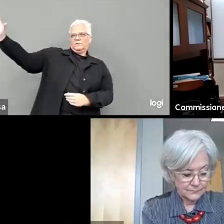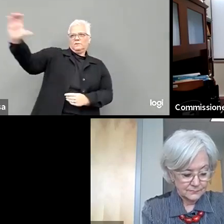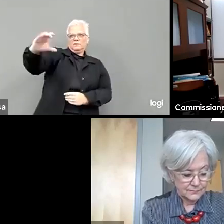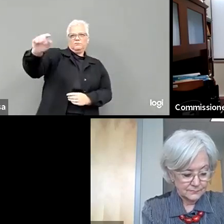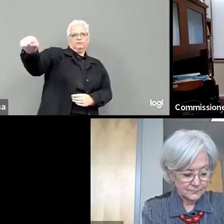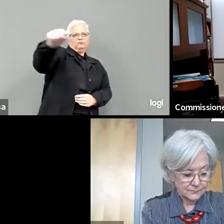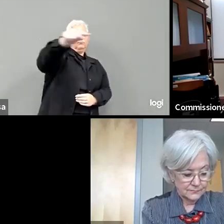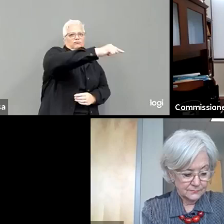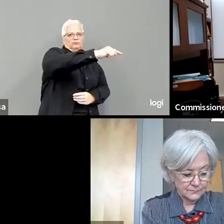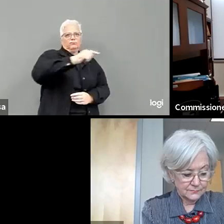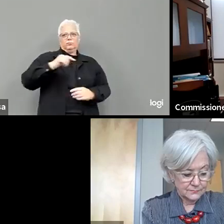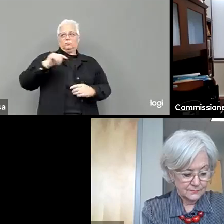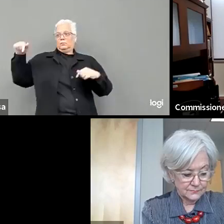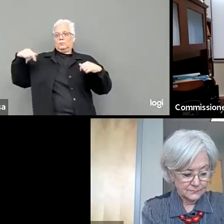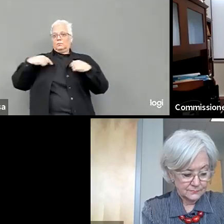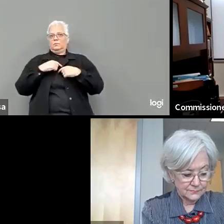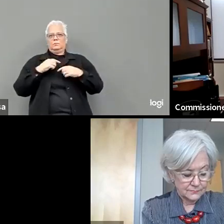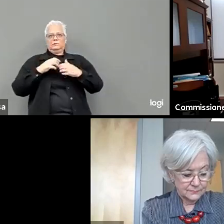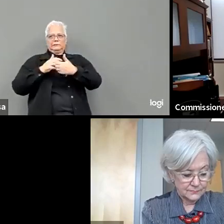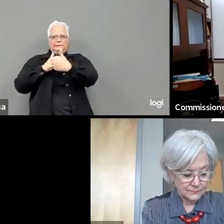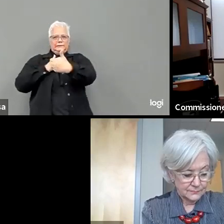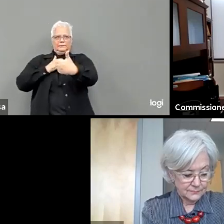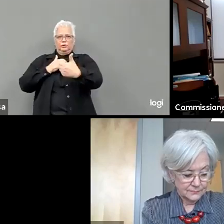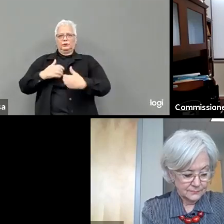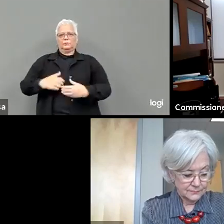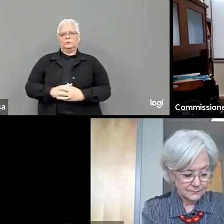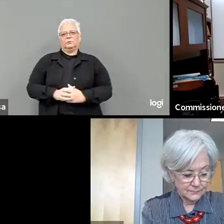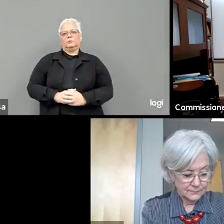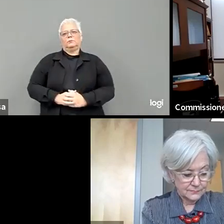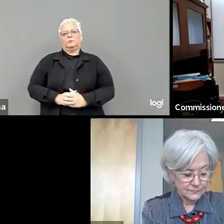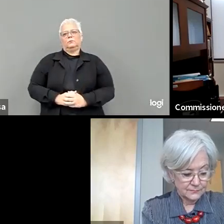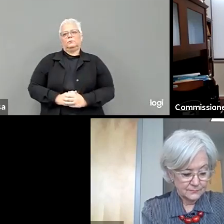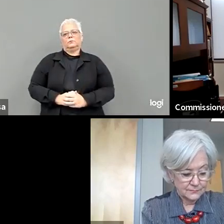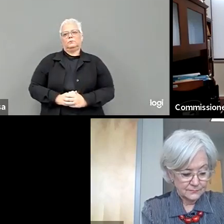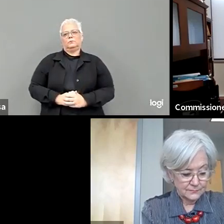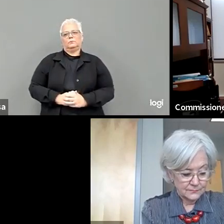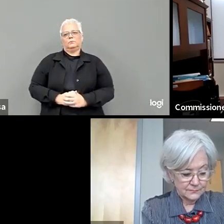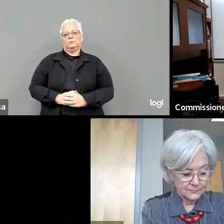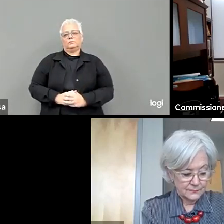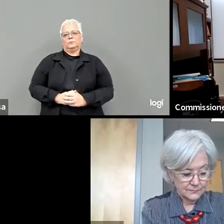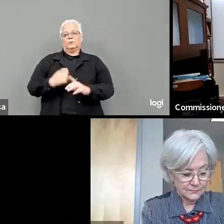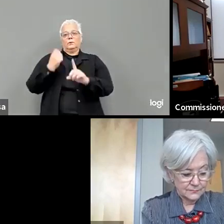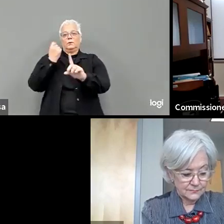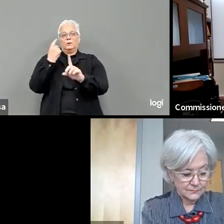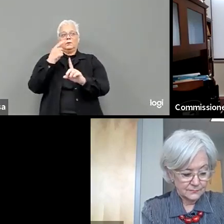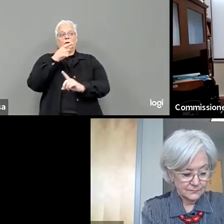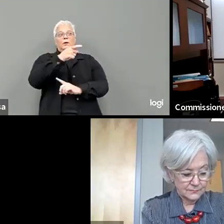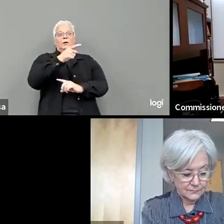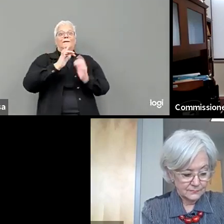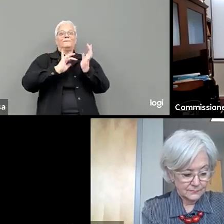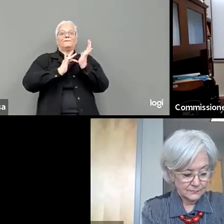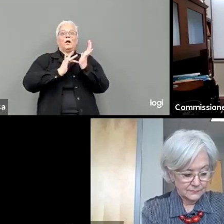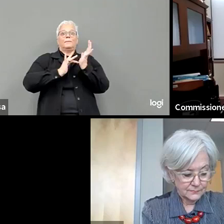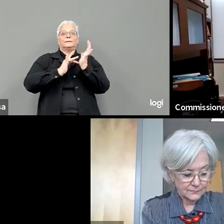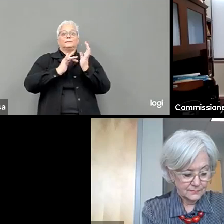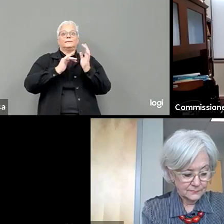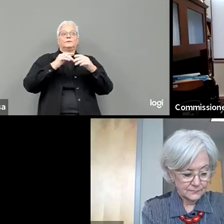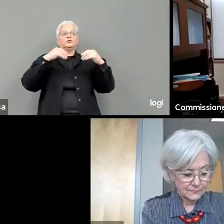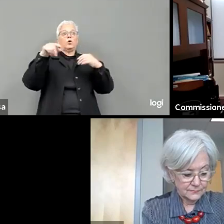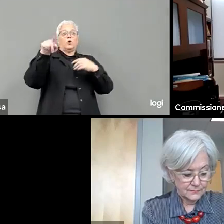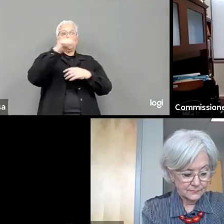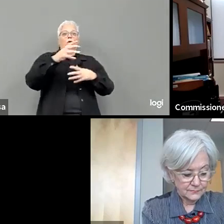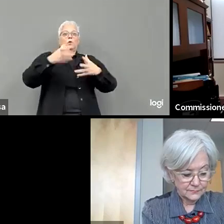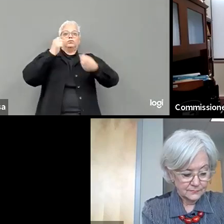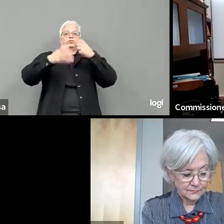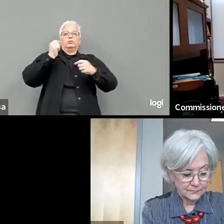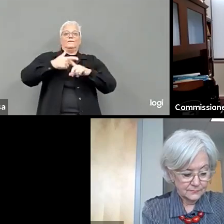to receive vaccine as possible. So anybody that is able to receive vaccine and distribute vaccine. We support that.